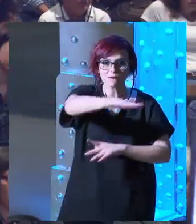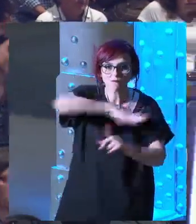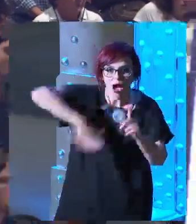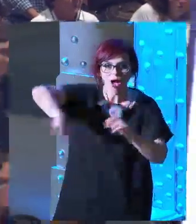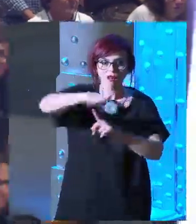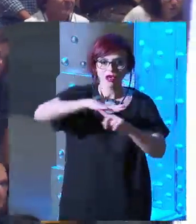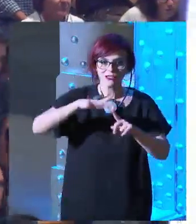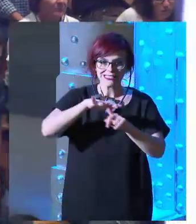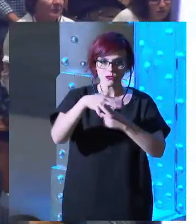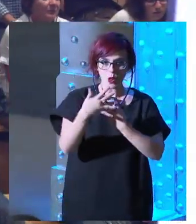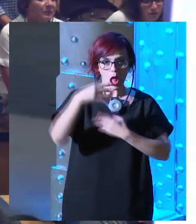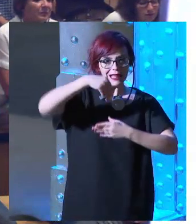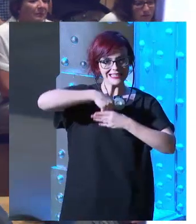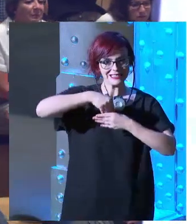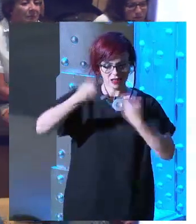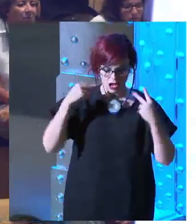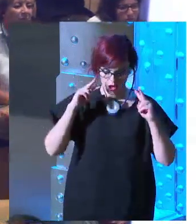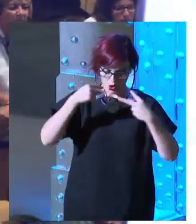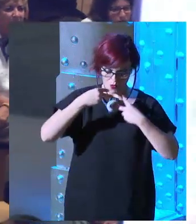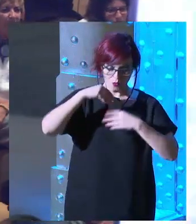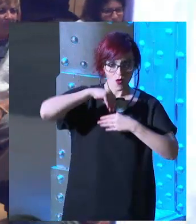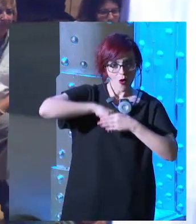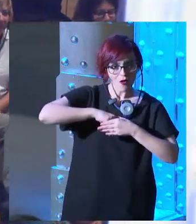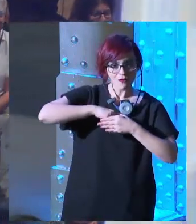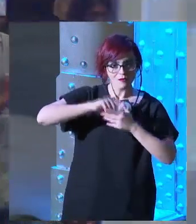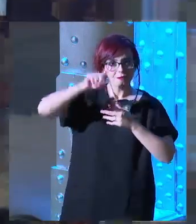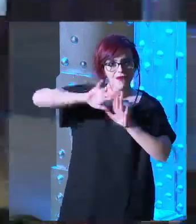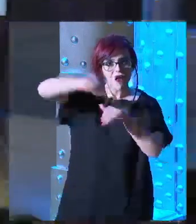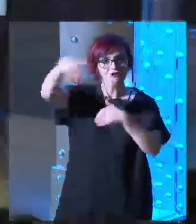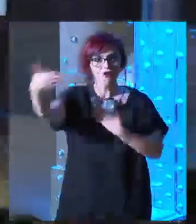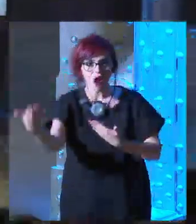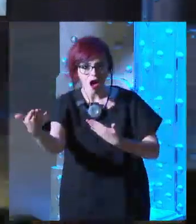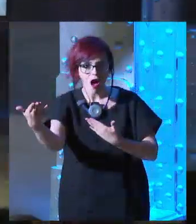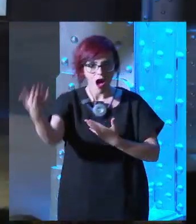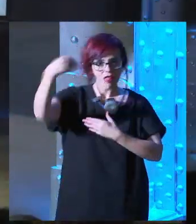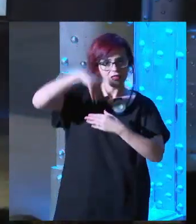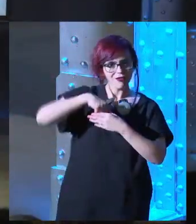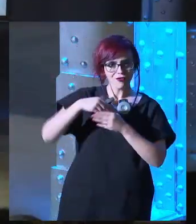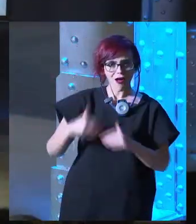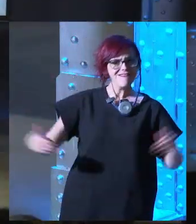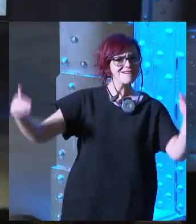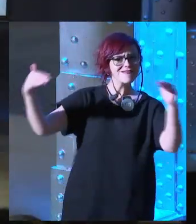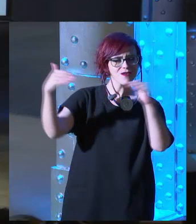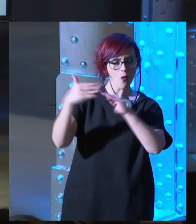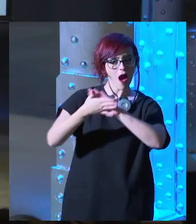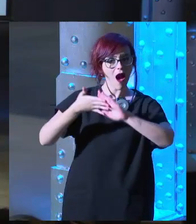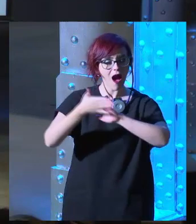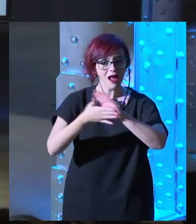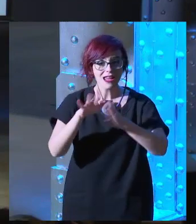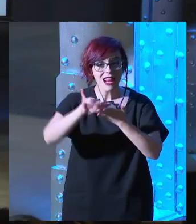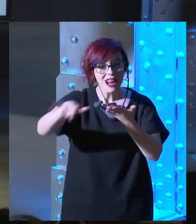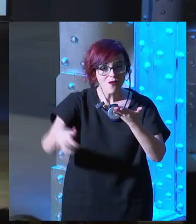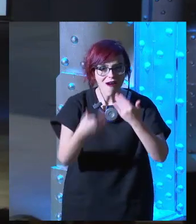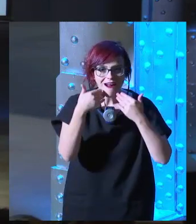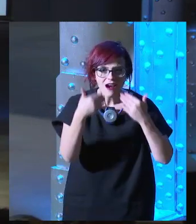what happens outside. And we've developed this very powerful tool, which is language, in order to